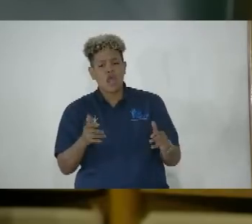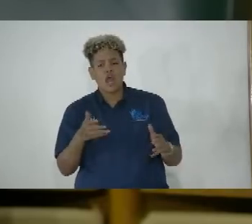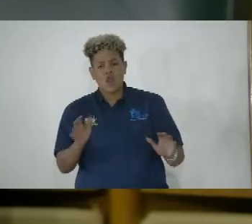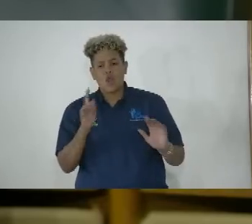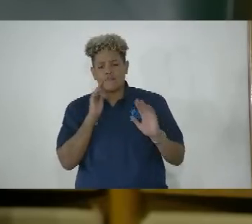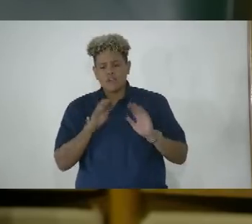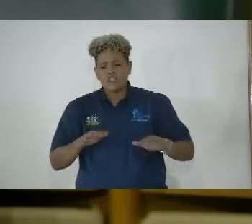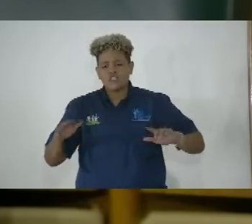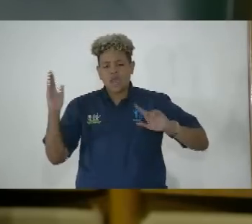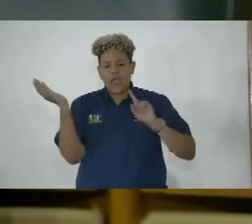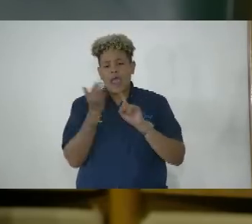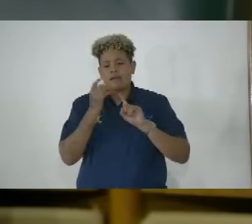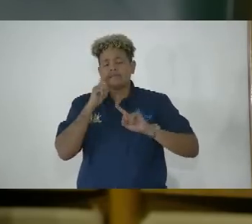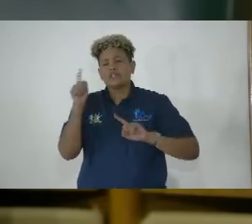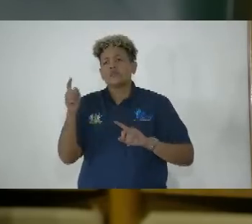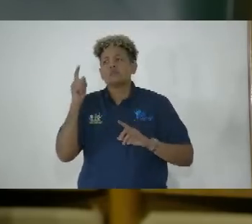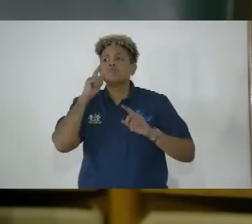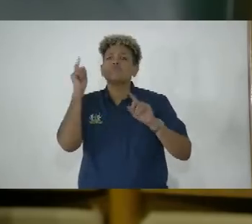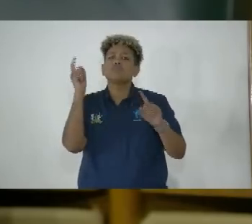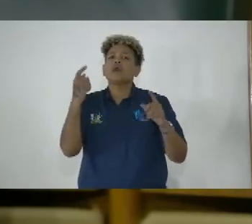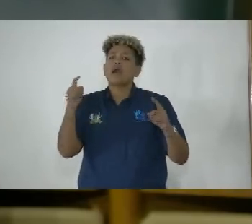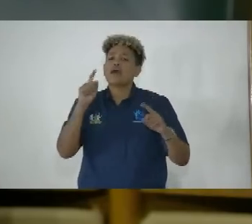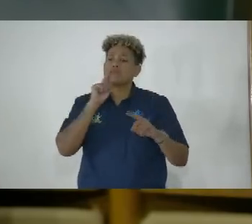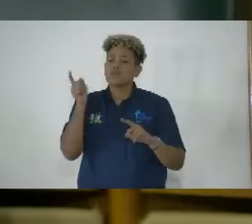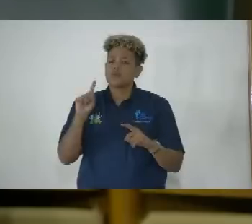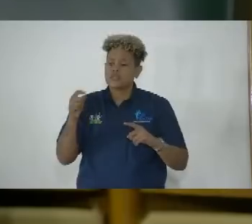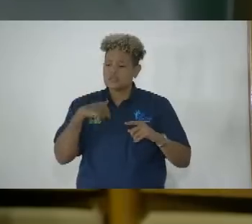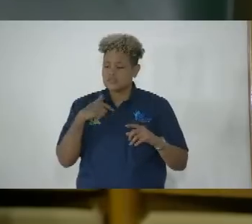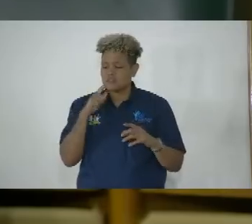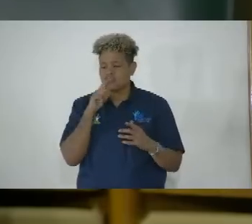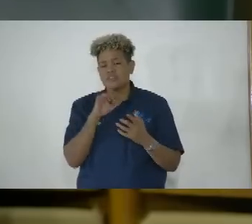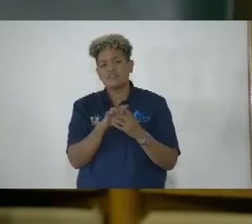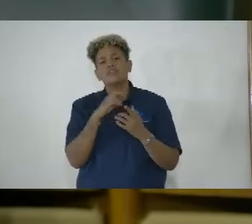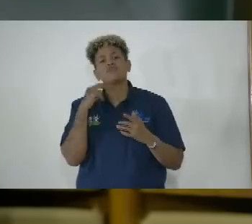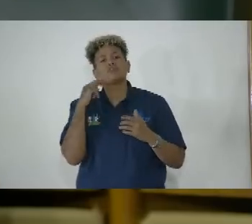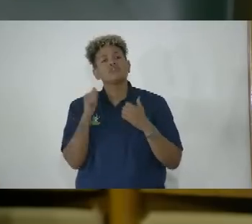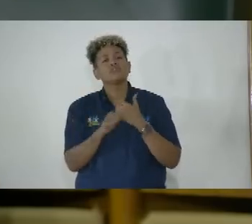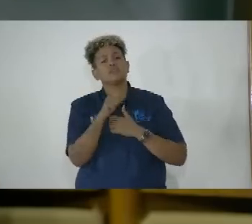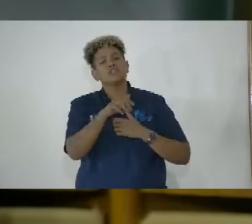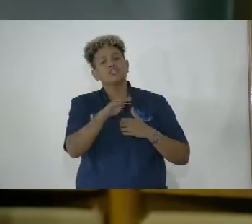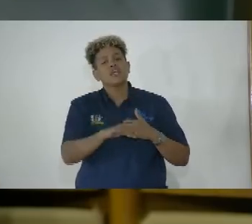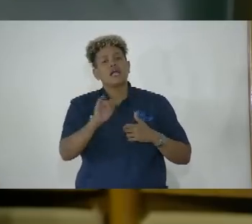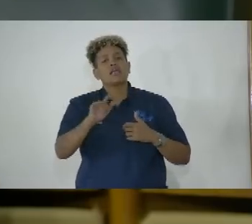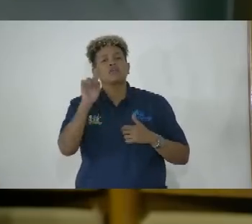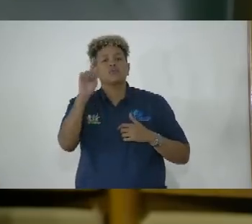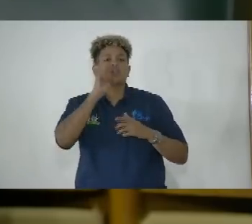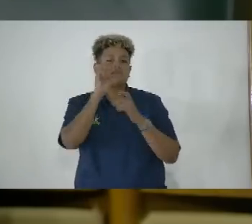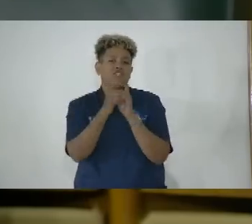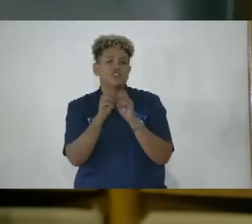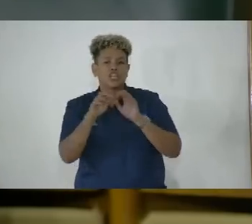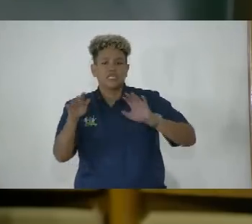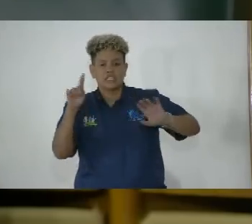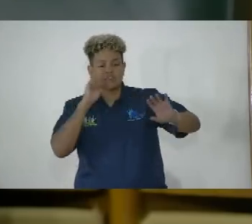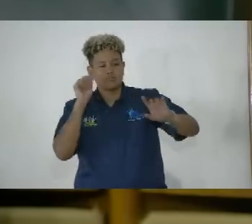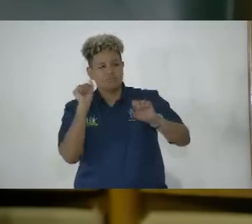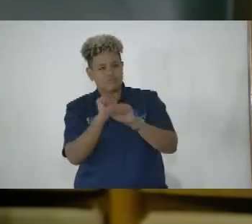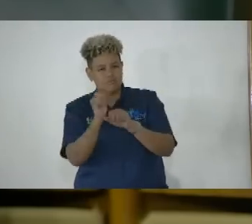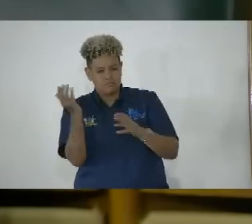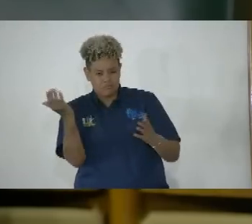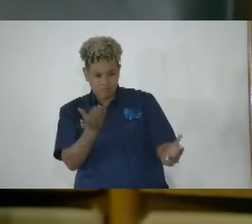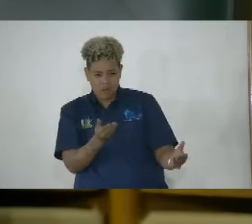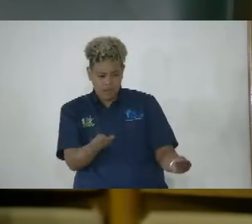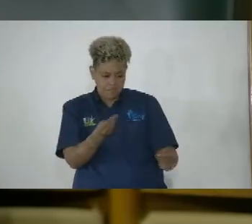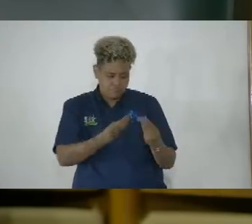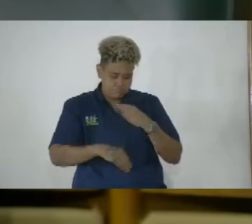children's advocate to apply where alleged conduct is threatened against a child, that is one of the changes that has been brought here,